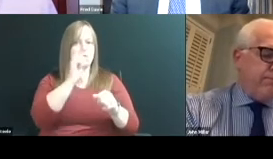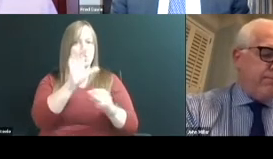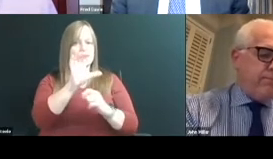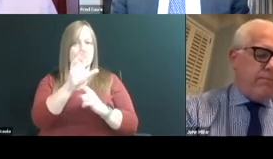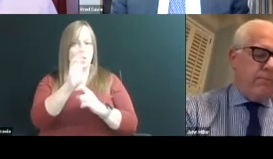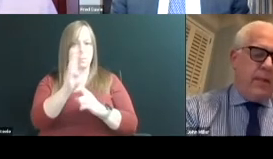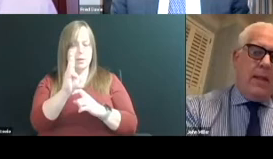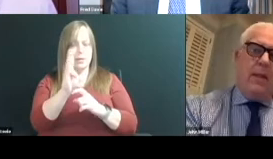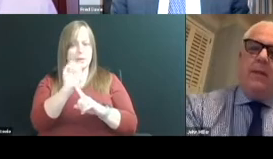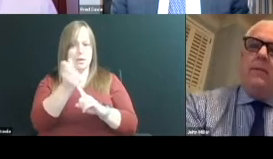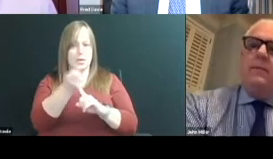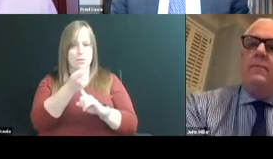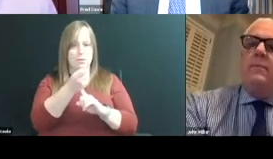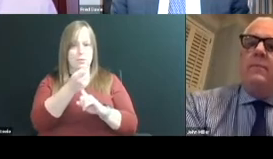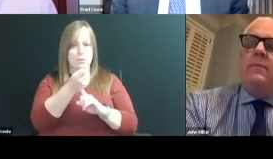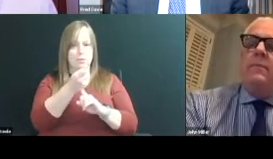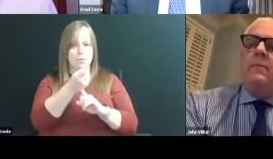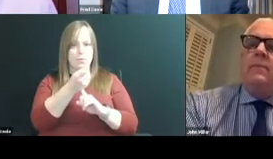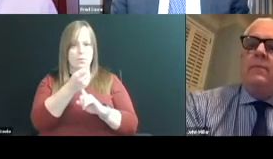CCRB cases,